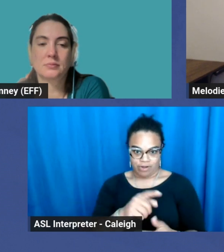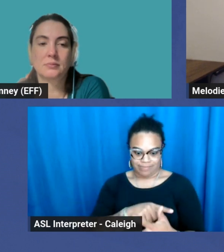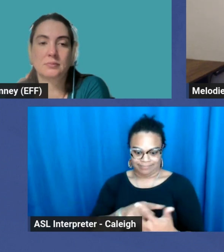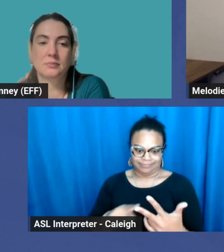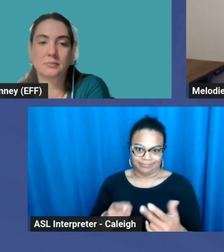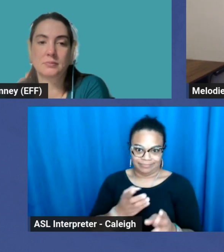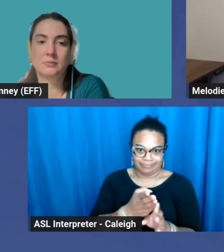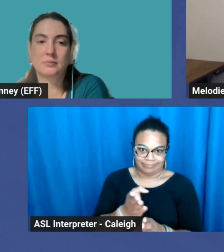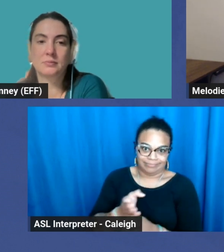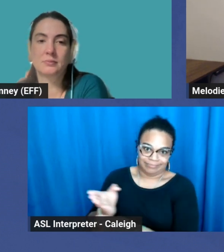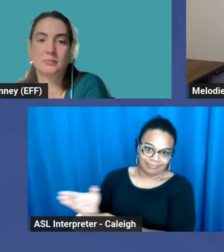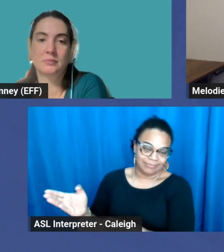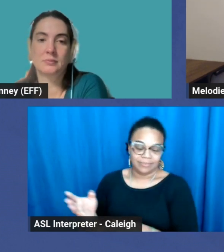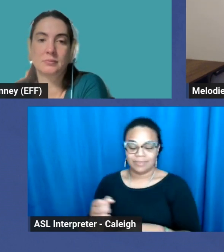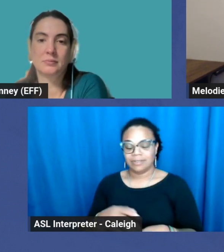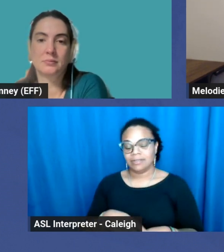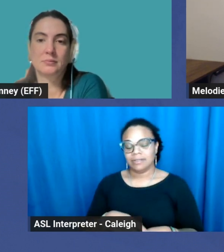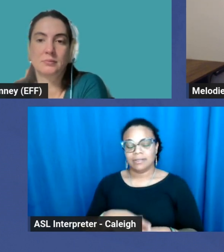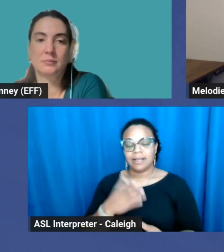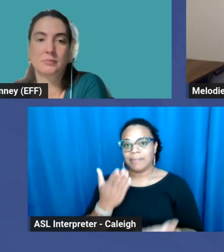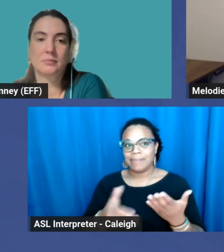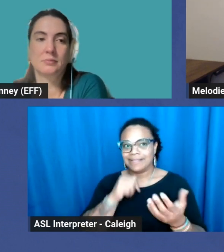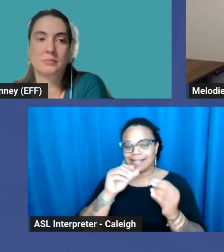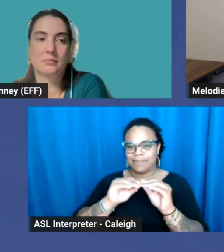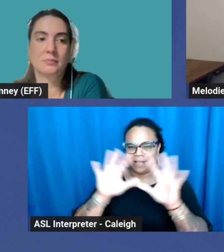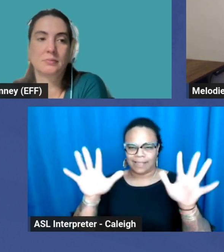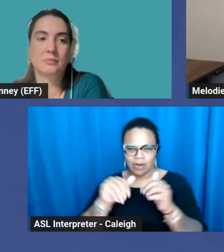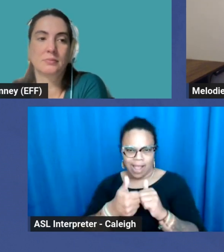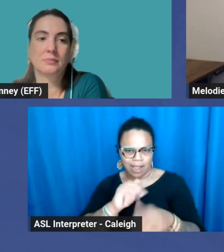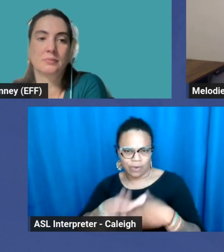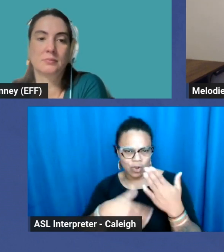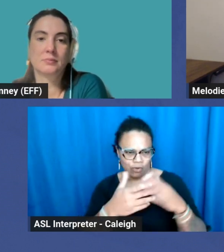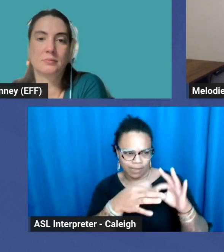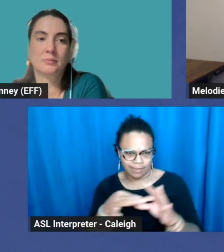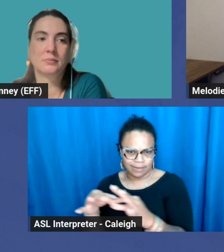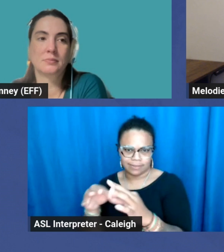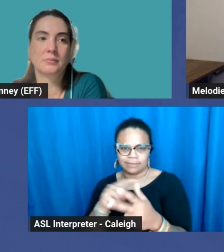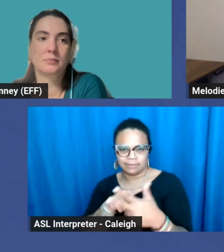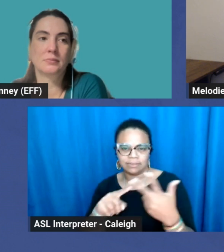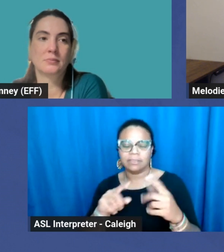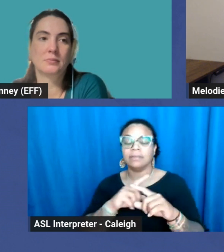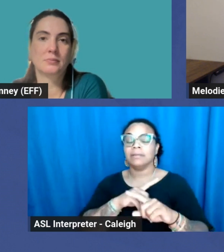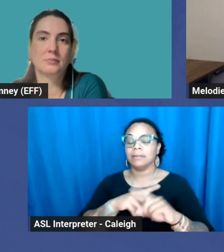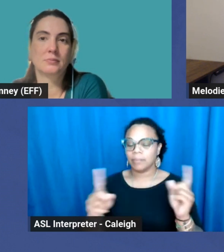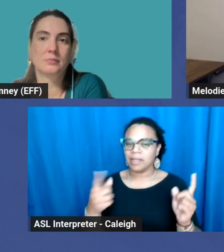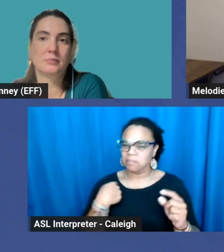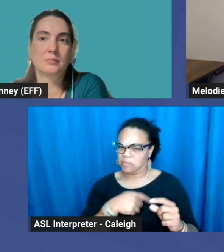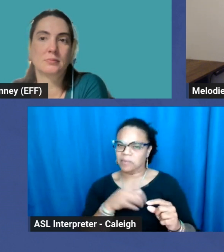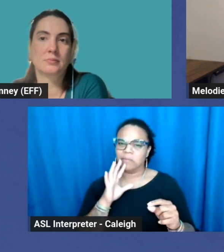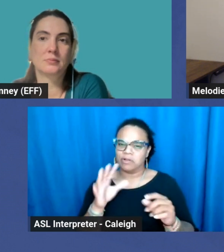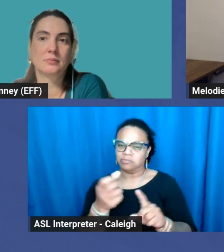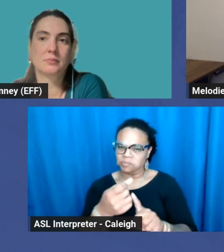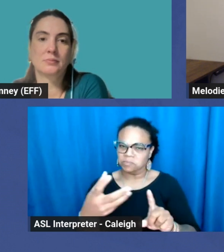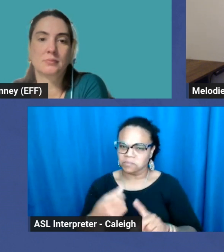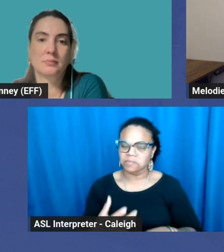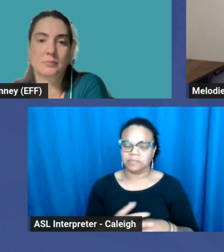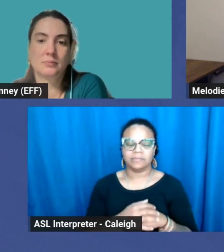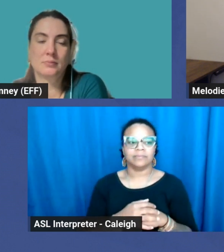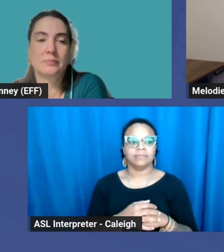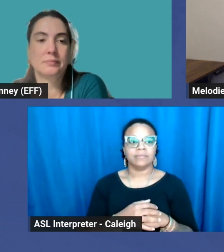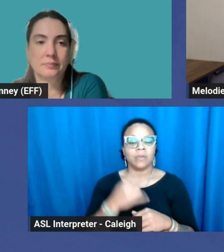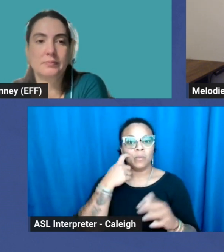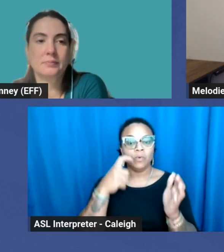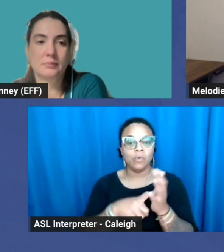might not be super clear. But I think what we're going to get into is that there's a lot of the same themes